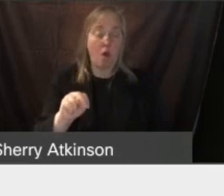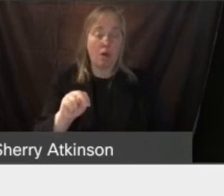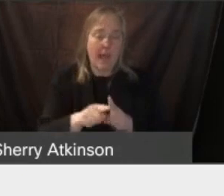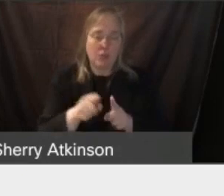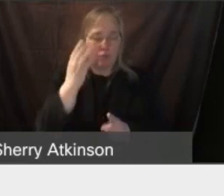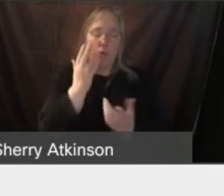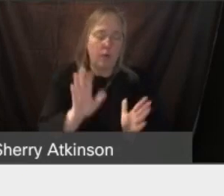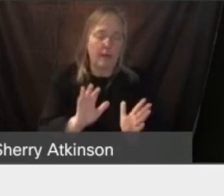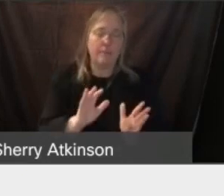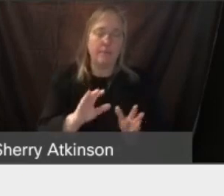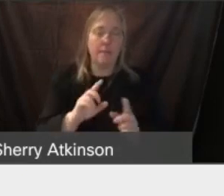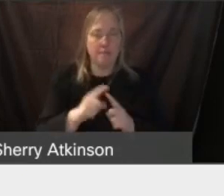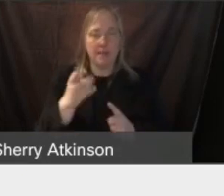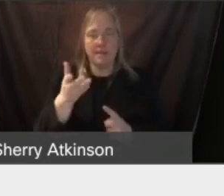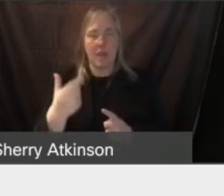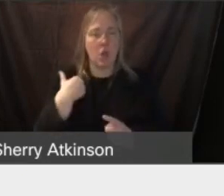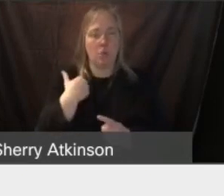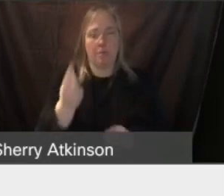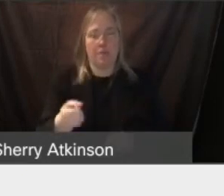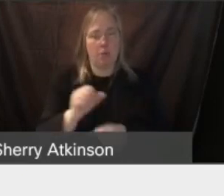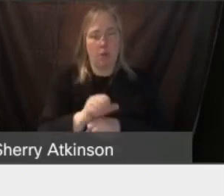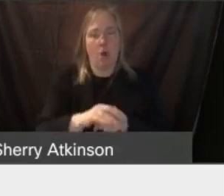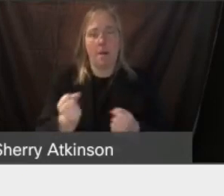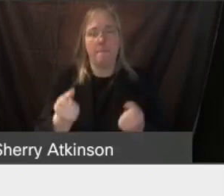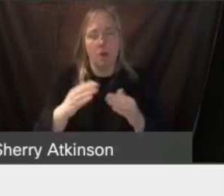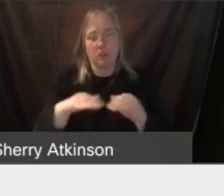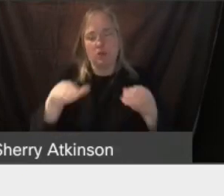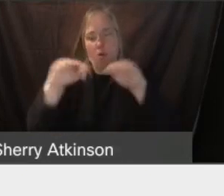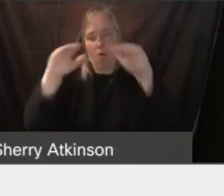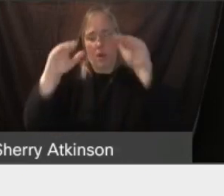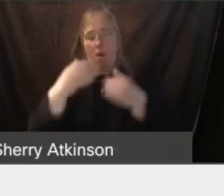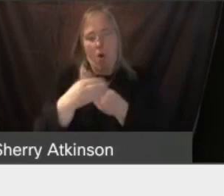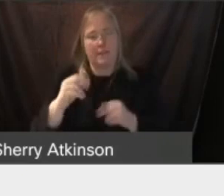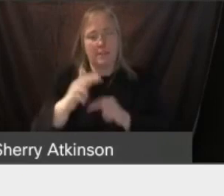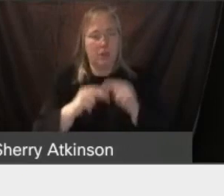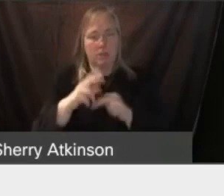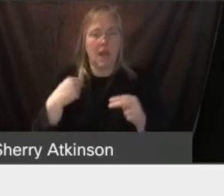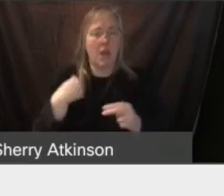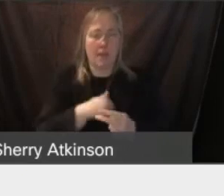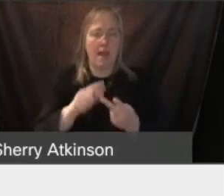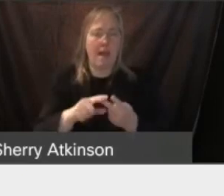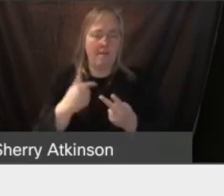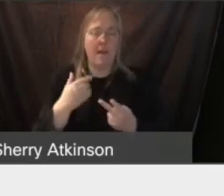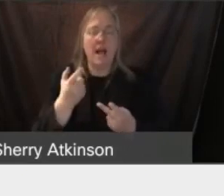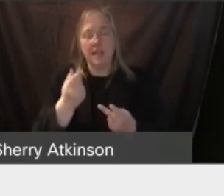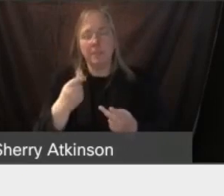been working on the multi-story office buildings, and we had a little bit of flex product there, R&D product.